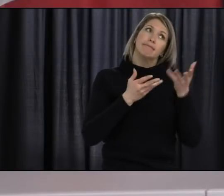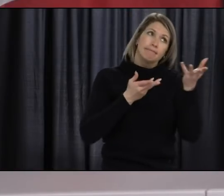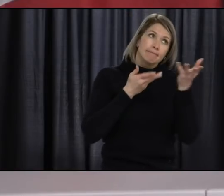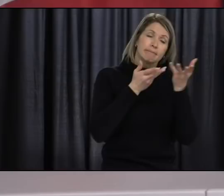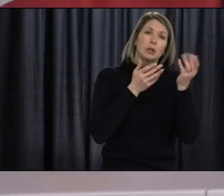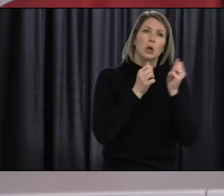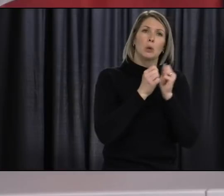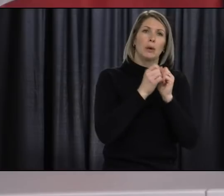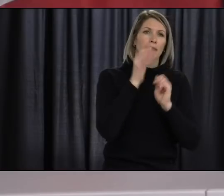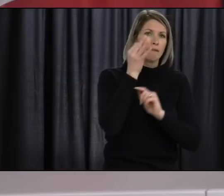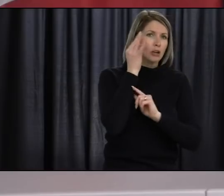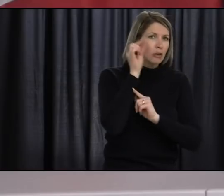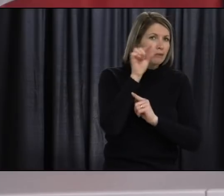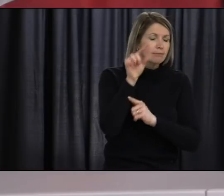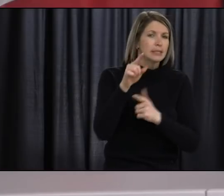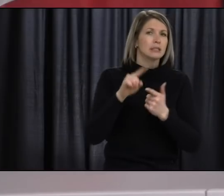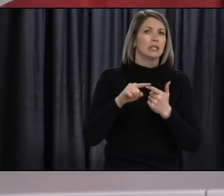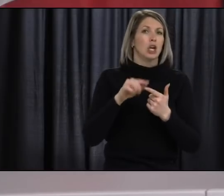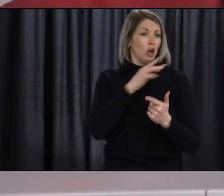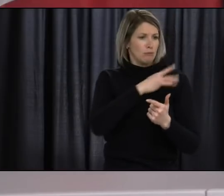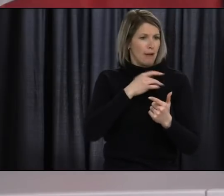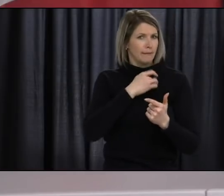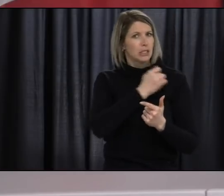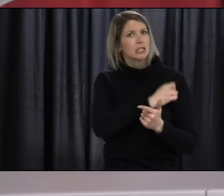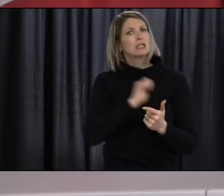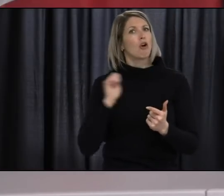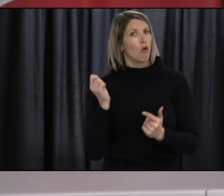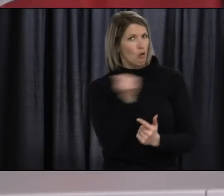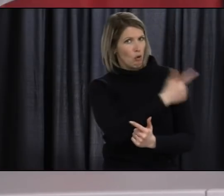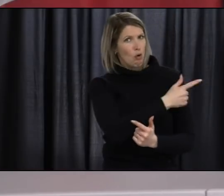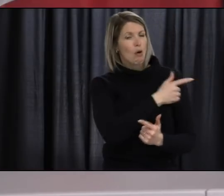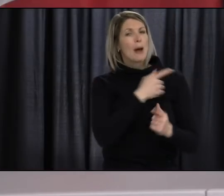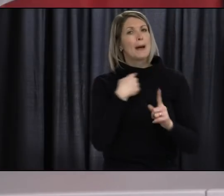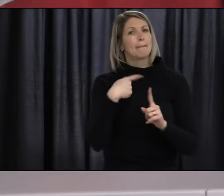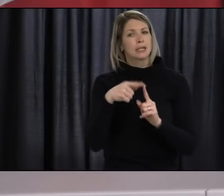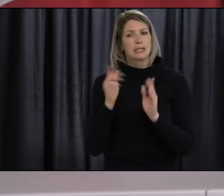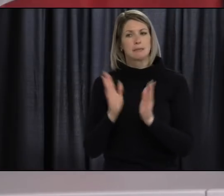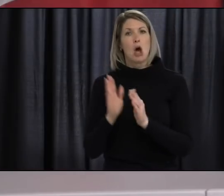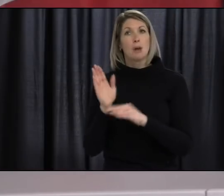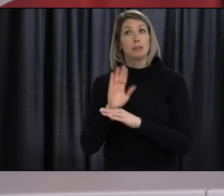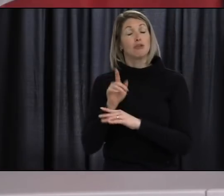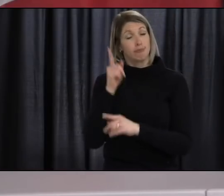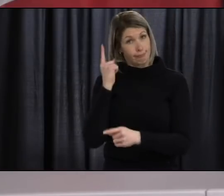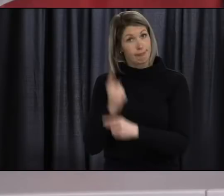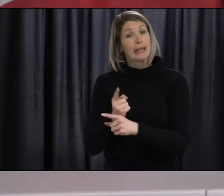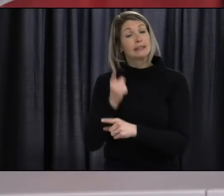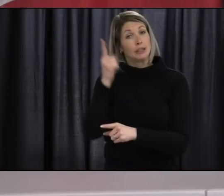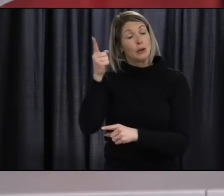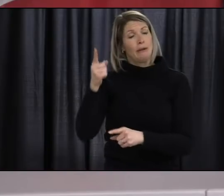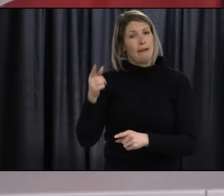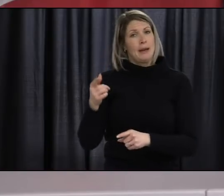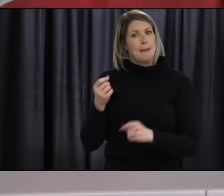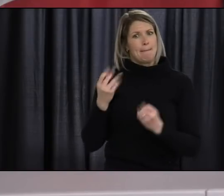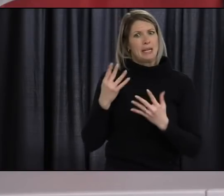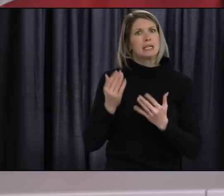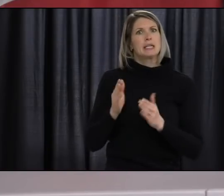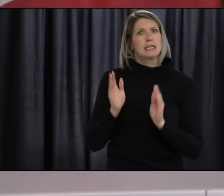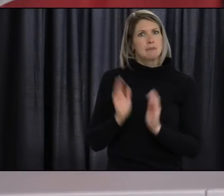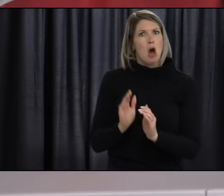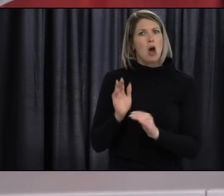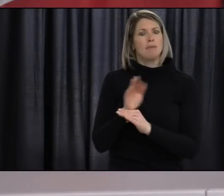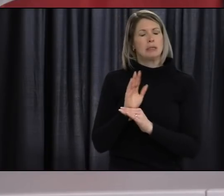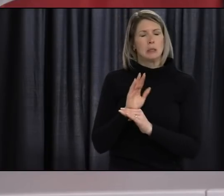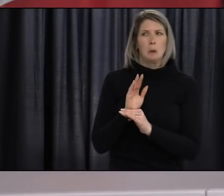government, the provinces, and those many small businesses. That you're right. You're feeling the impact, the